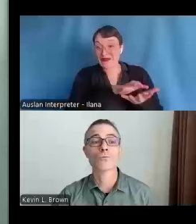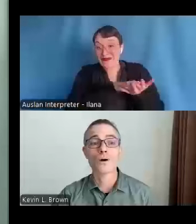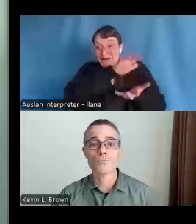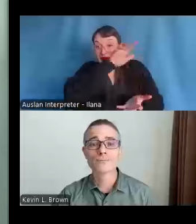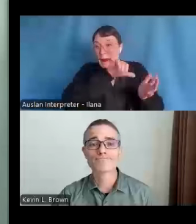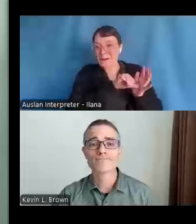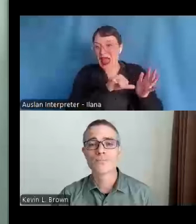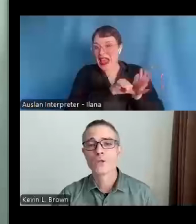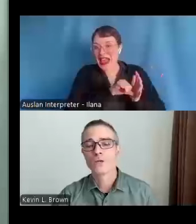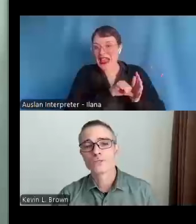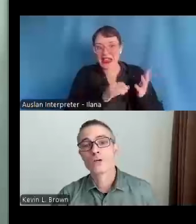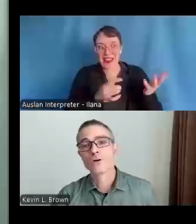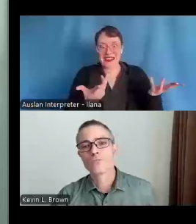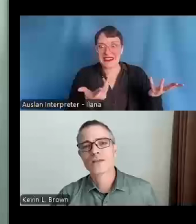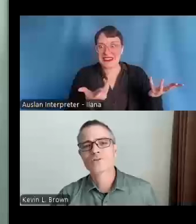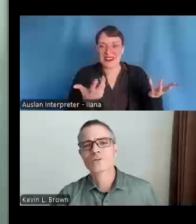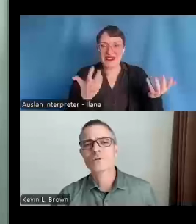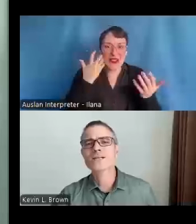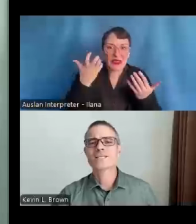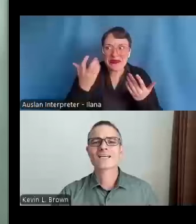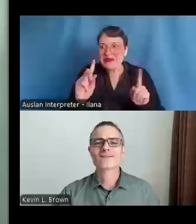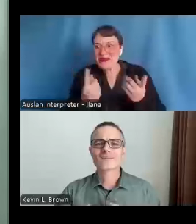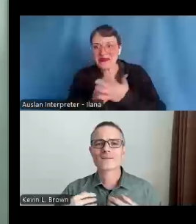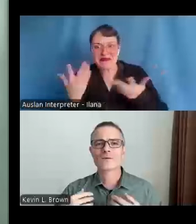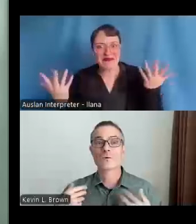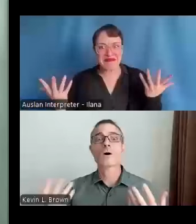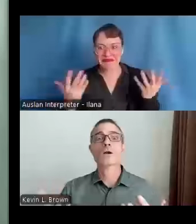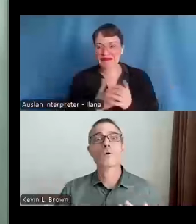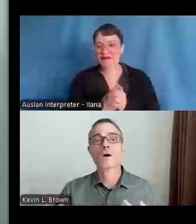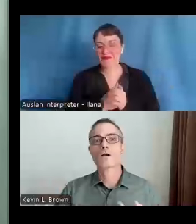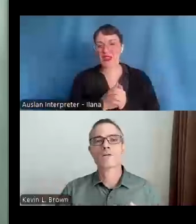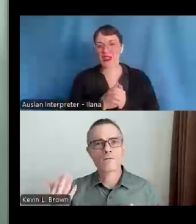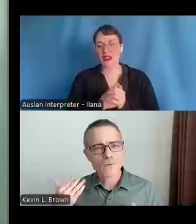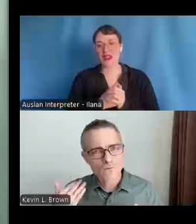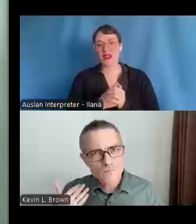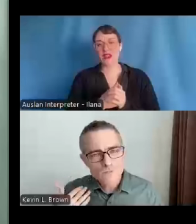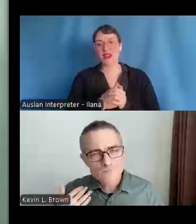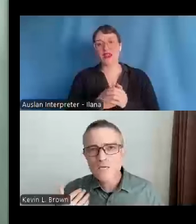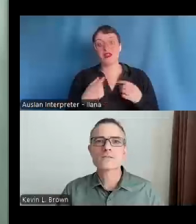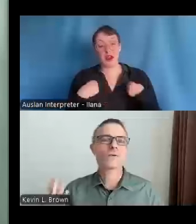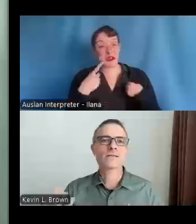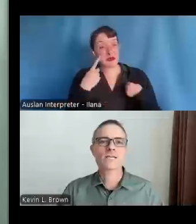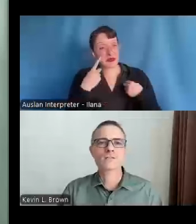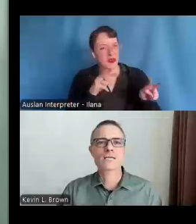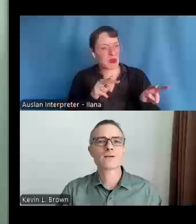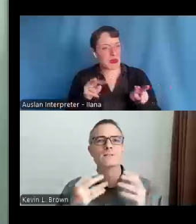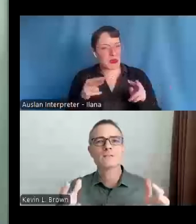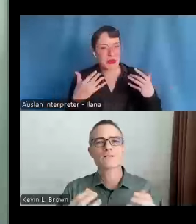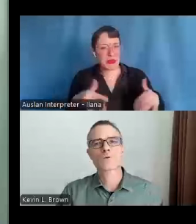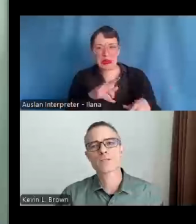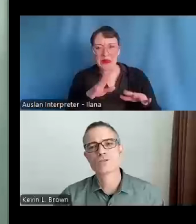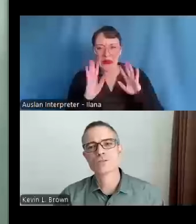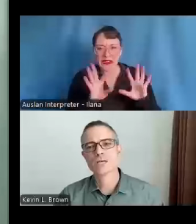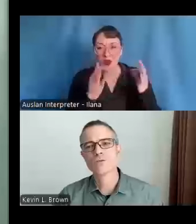less grow. So after witnessing the remarkable work of tons of organizations like this and